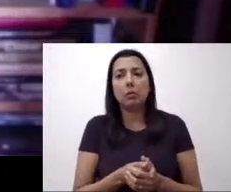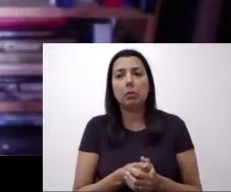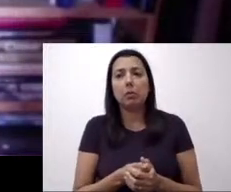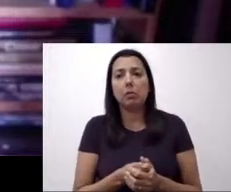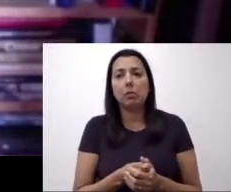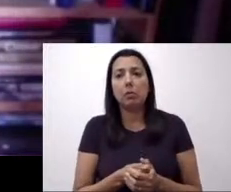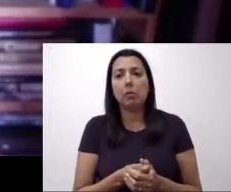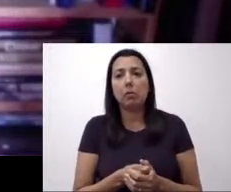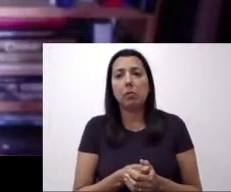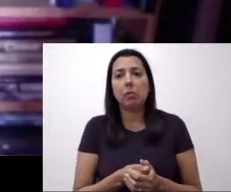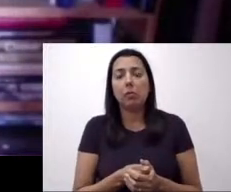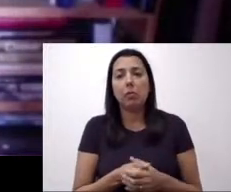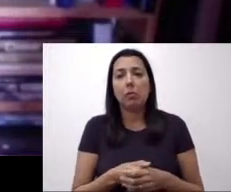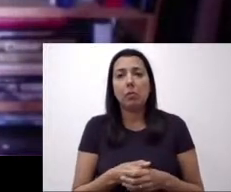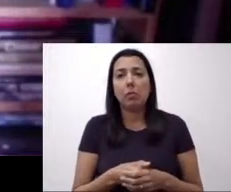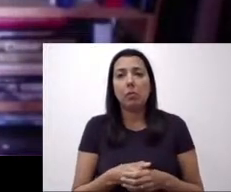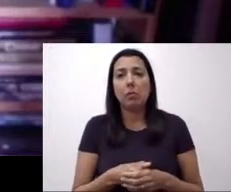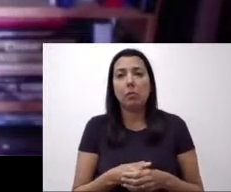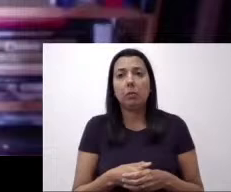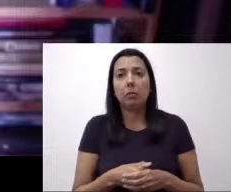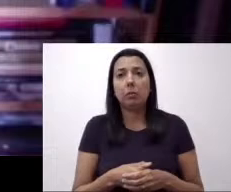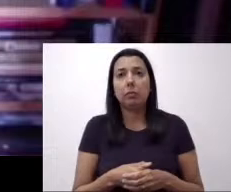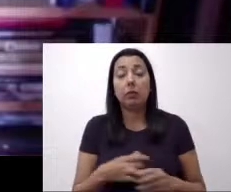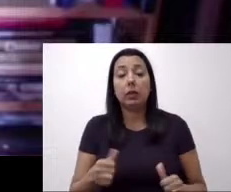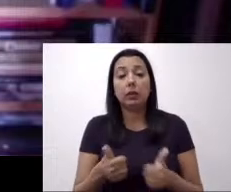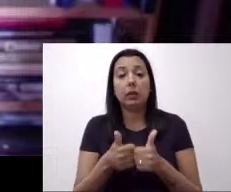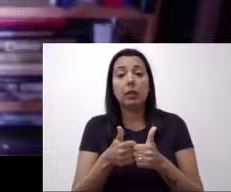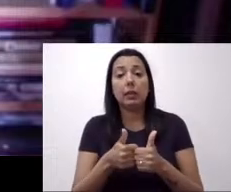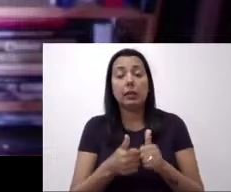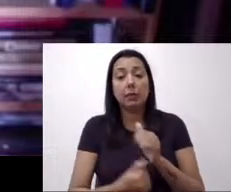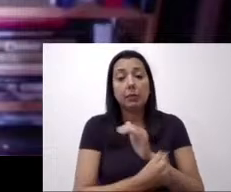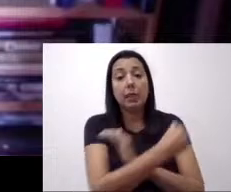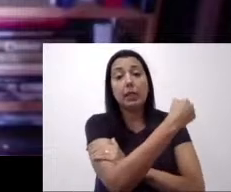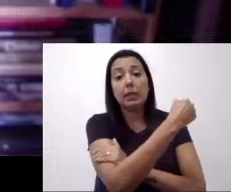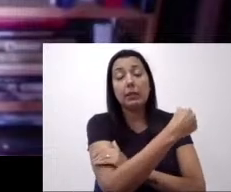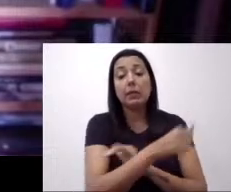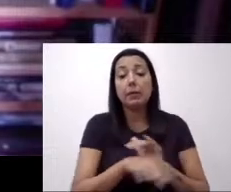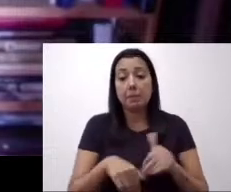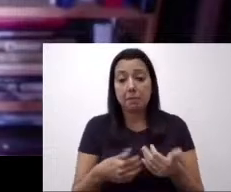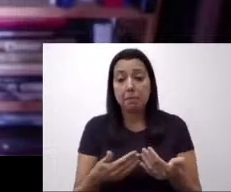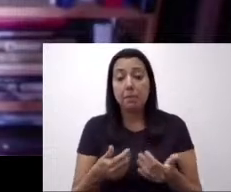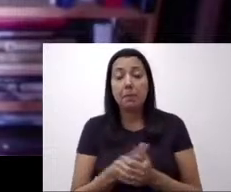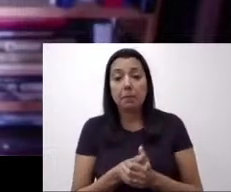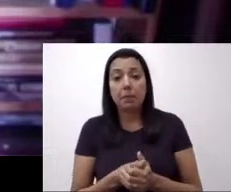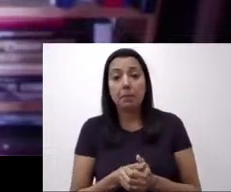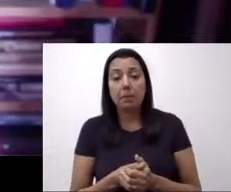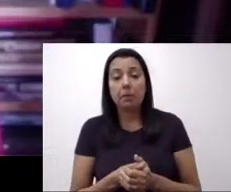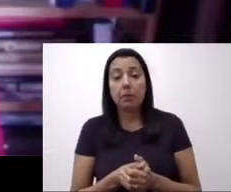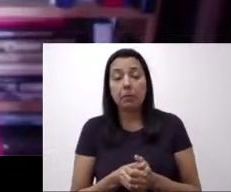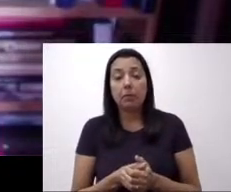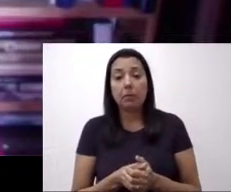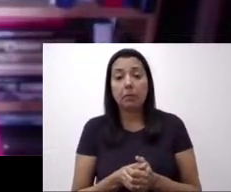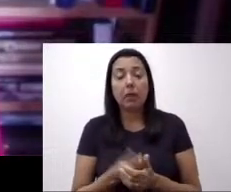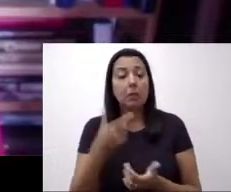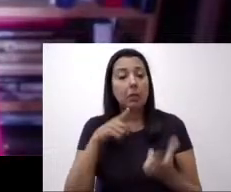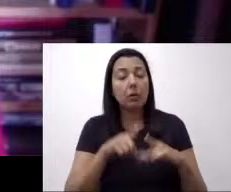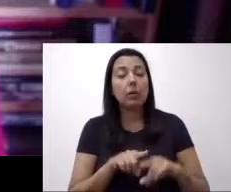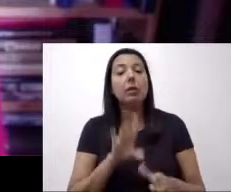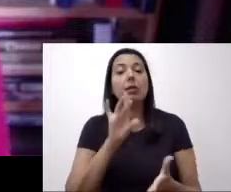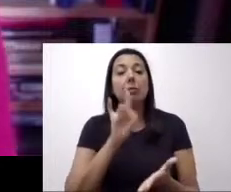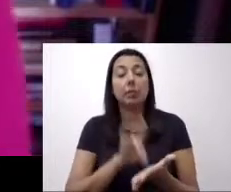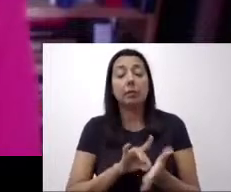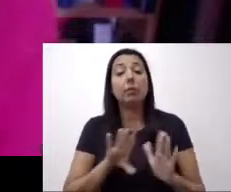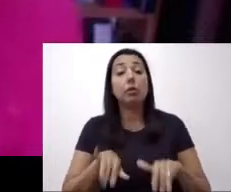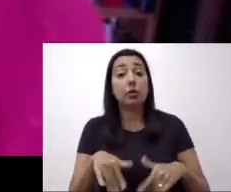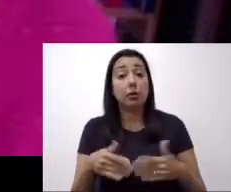the feminist coalition to gain legitimacy. So yes,